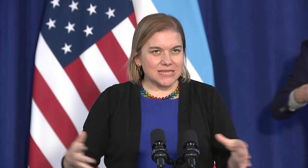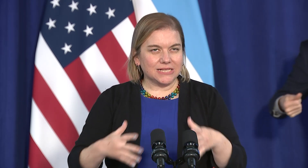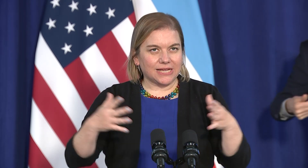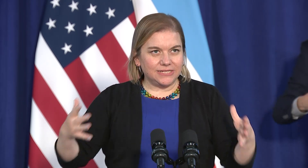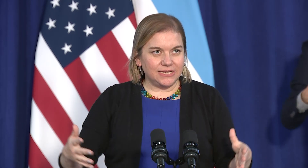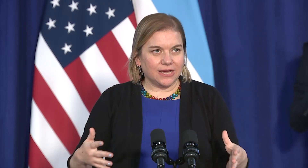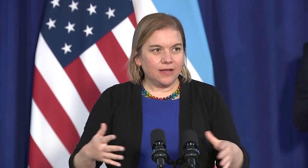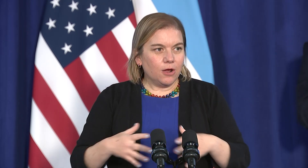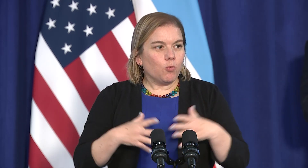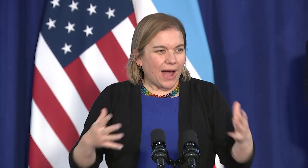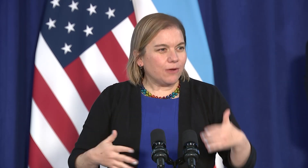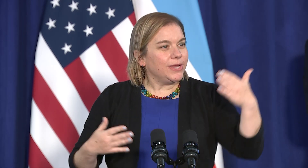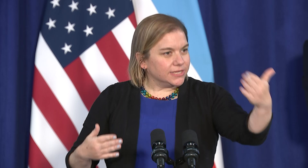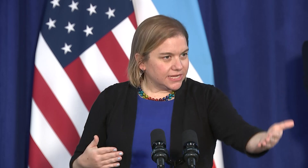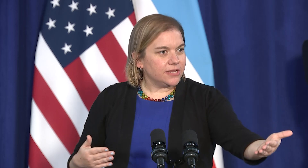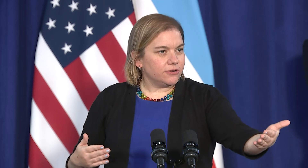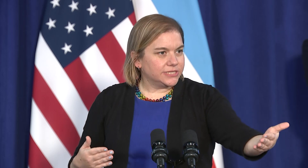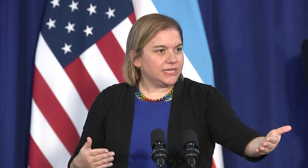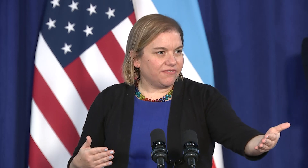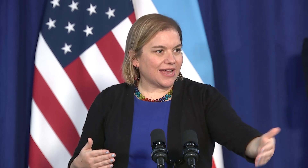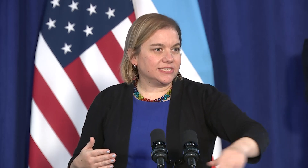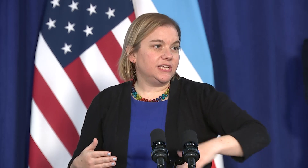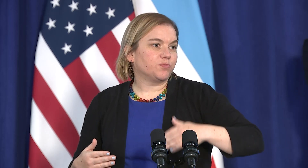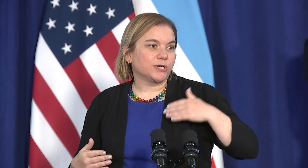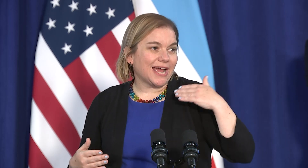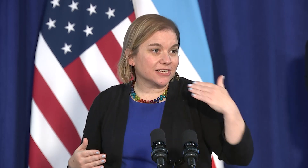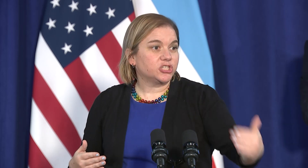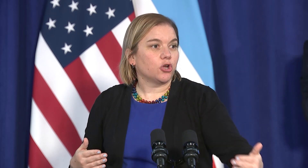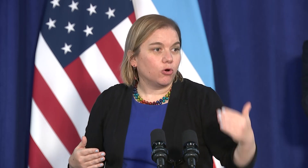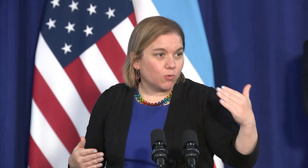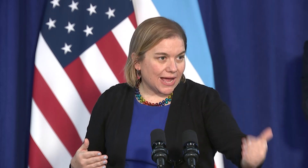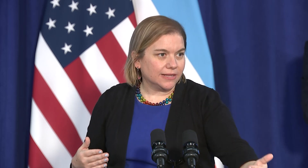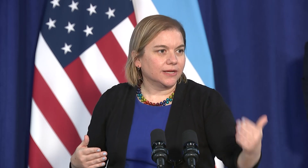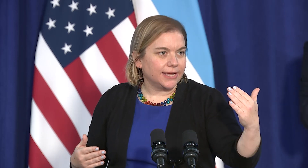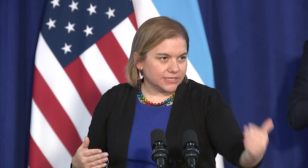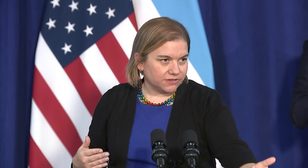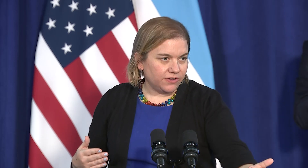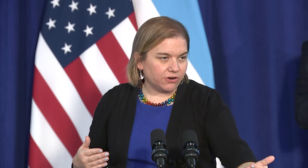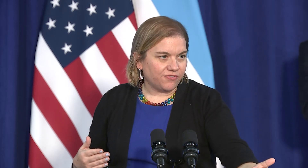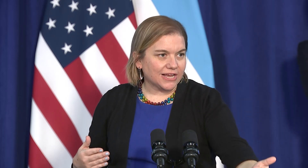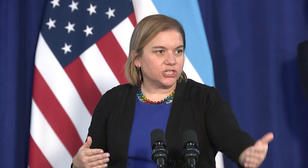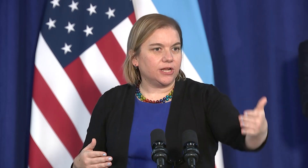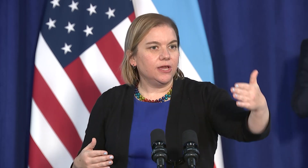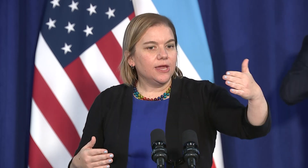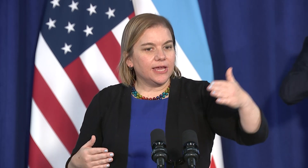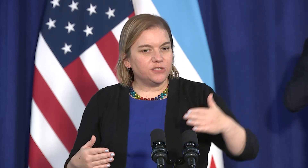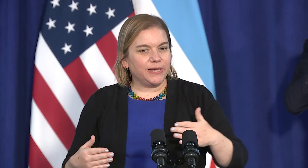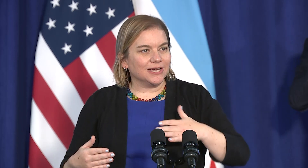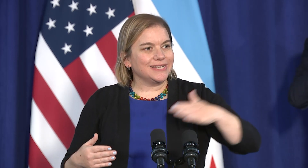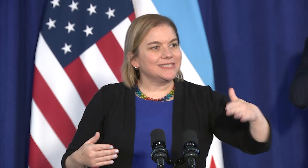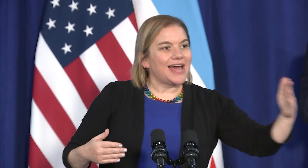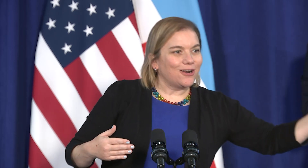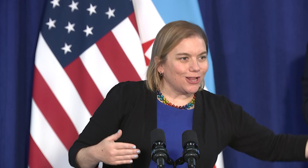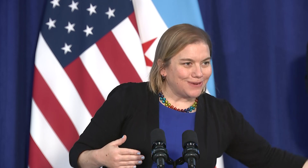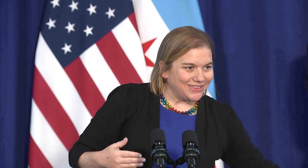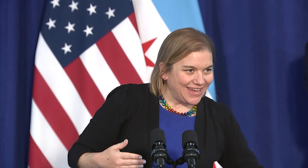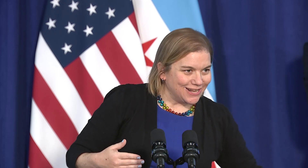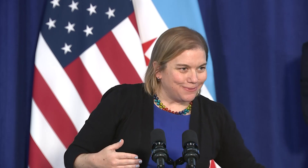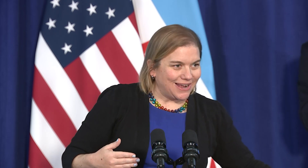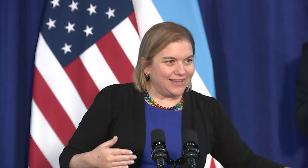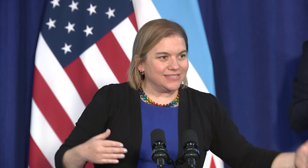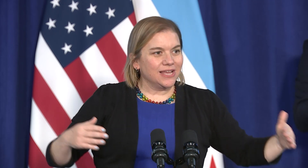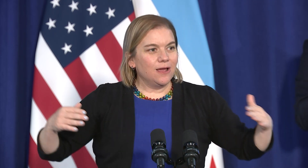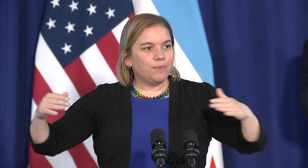but I think this idea why we continue to see the vaccines protect so well against severe infection is because it's not all about